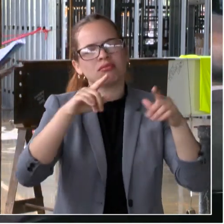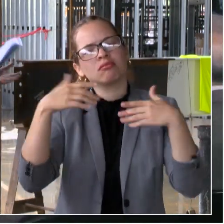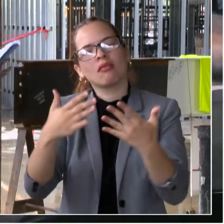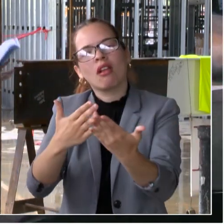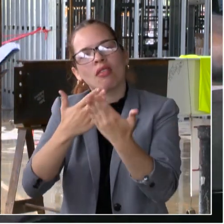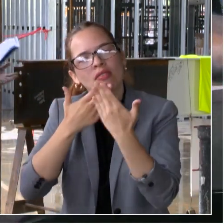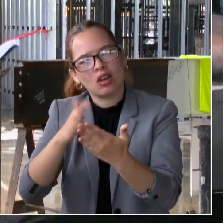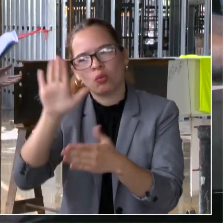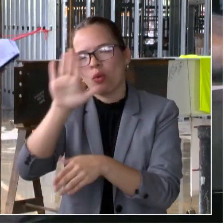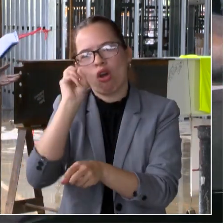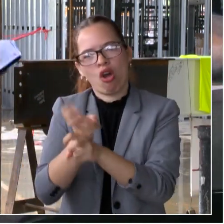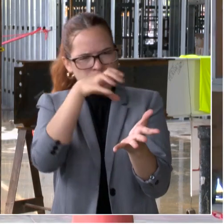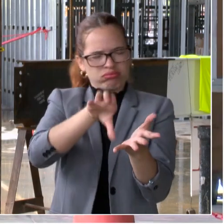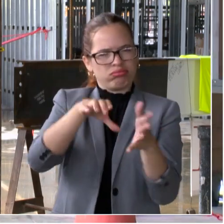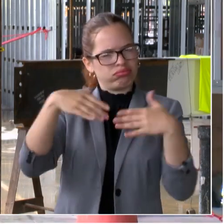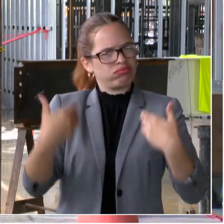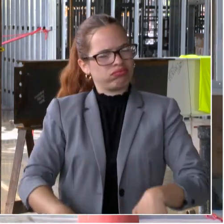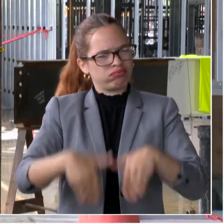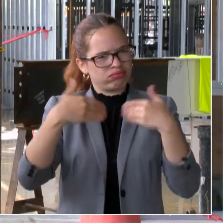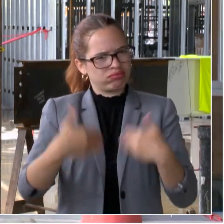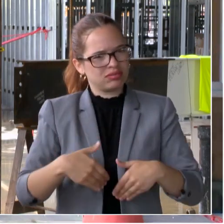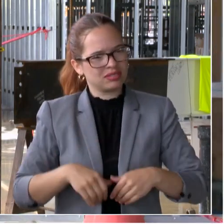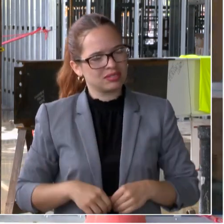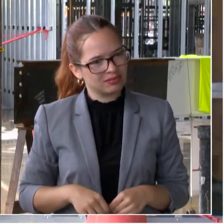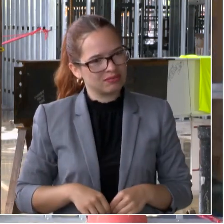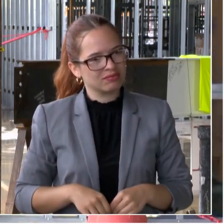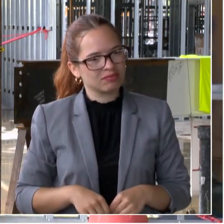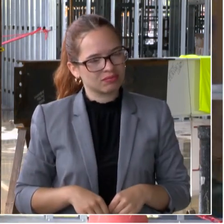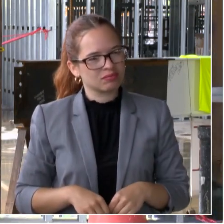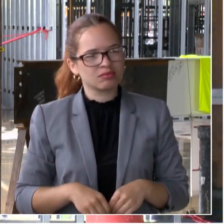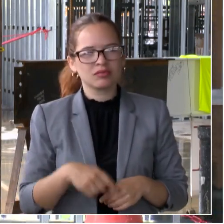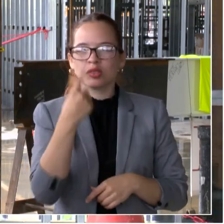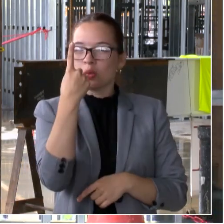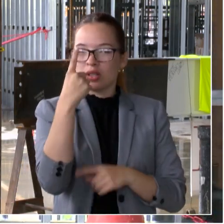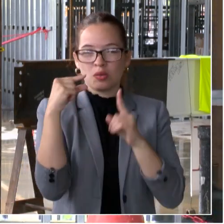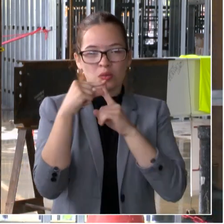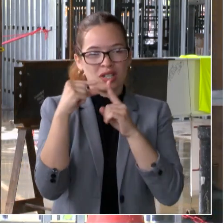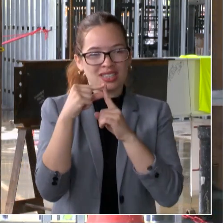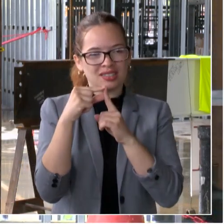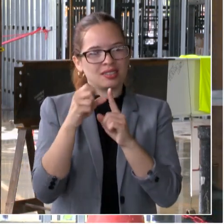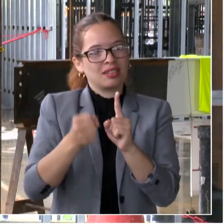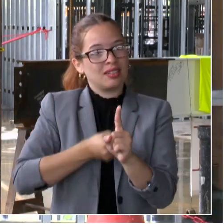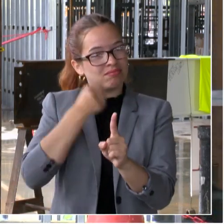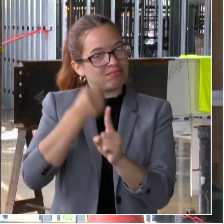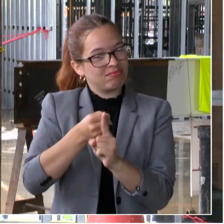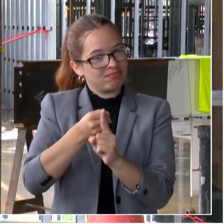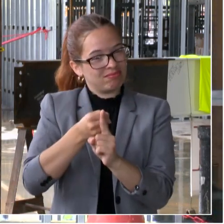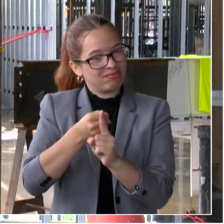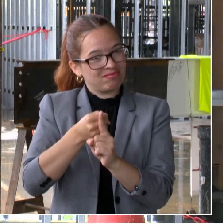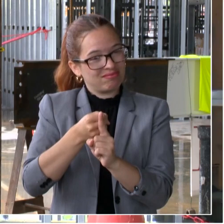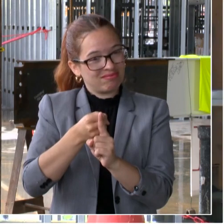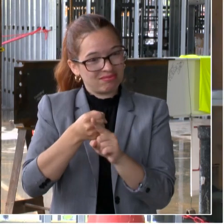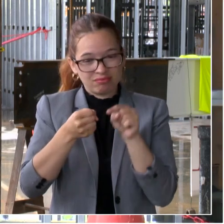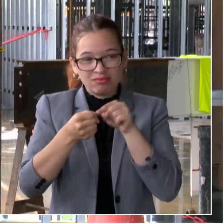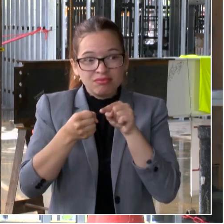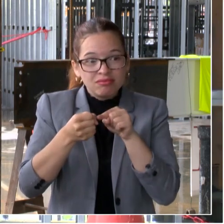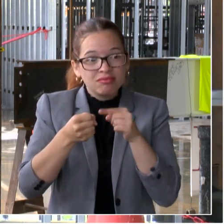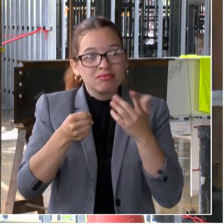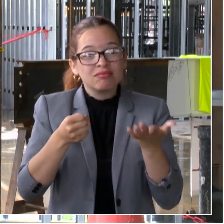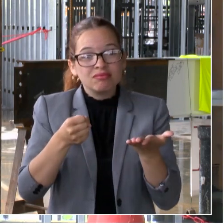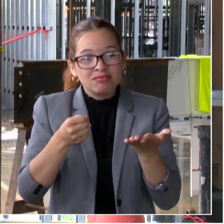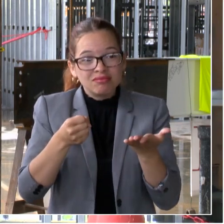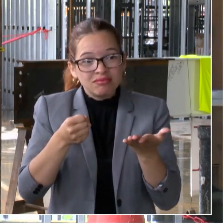Good morning, everyone. As the Vice President and General Manager for Turner Construction Company, I am so proud to be standing